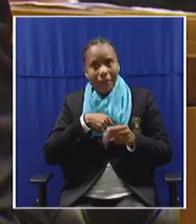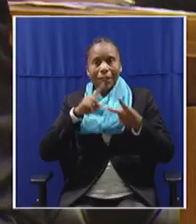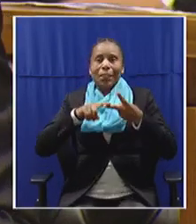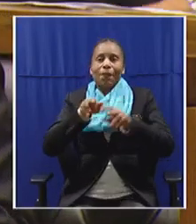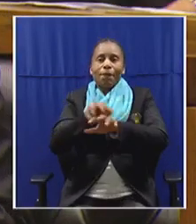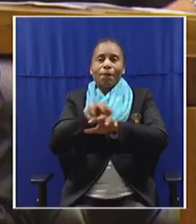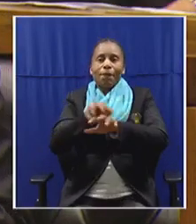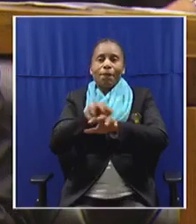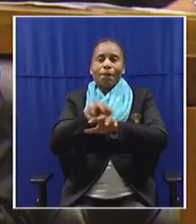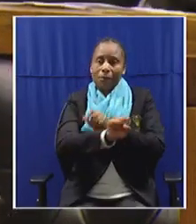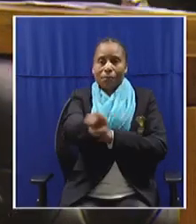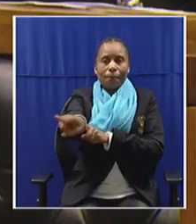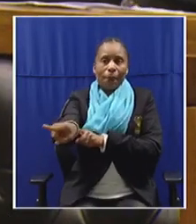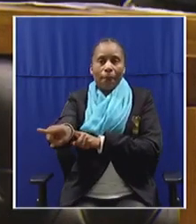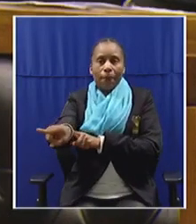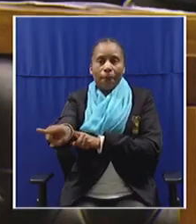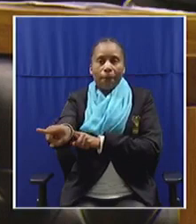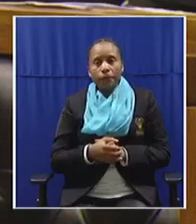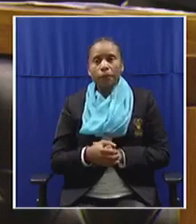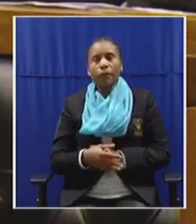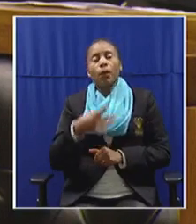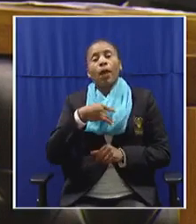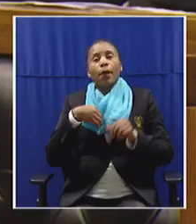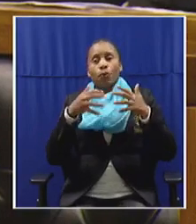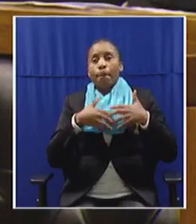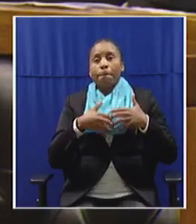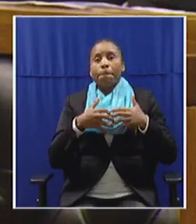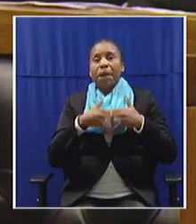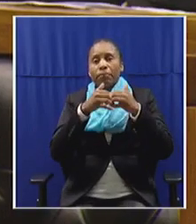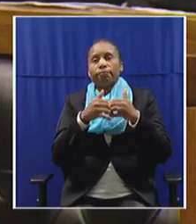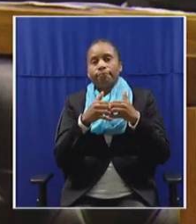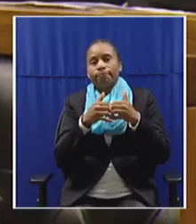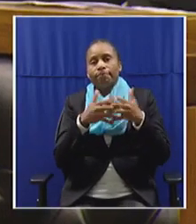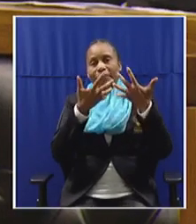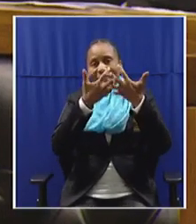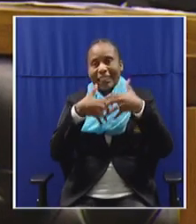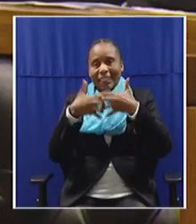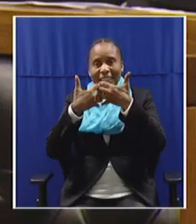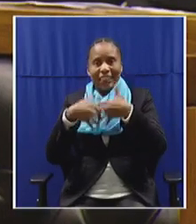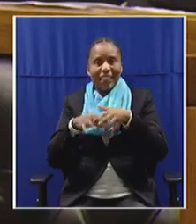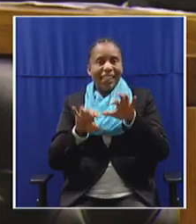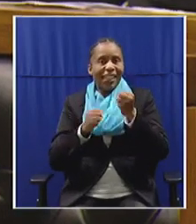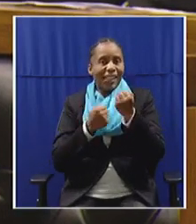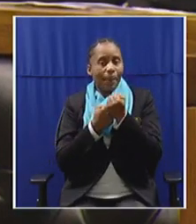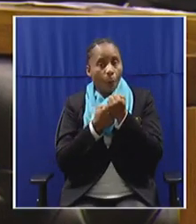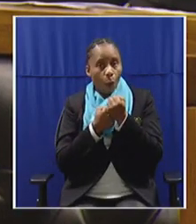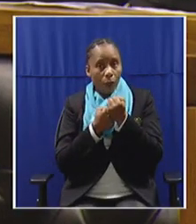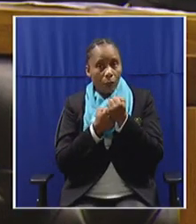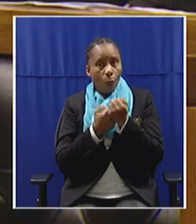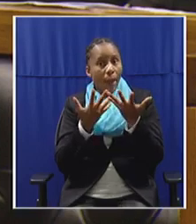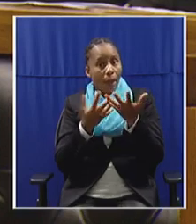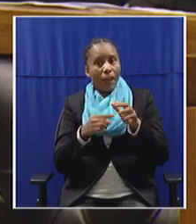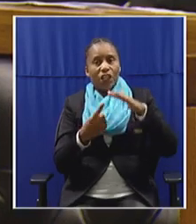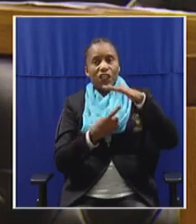ground. So we want to set up integrated support at a district